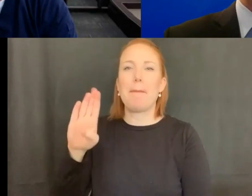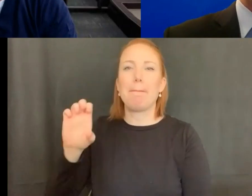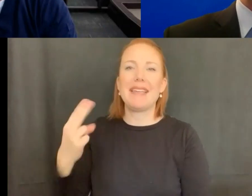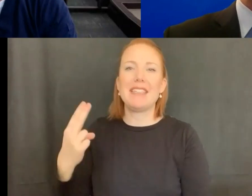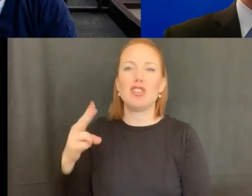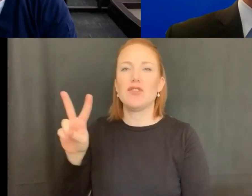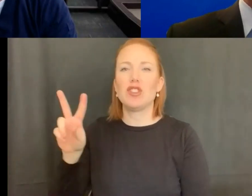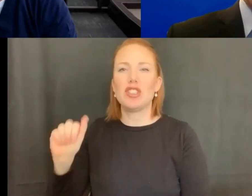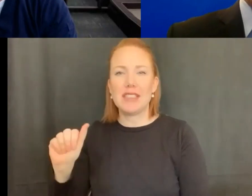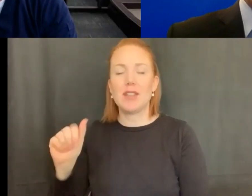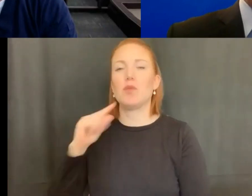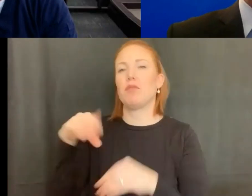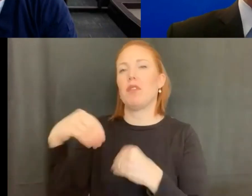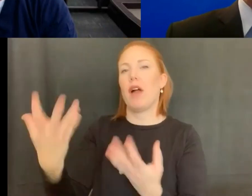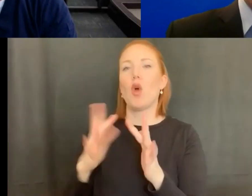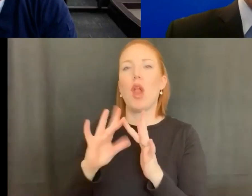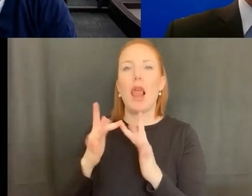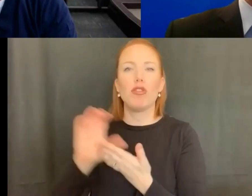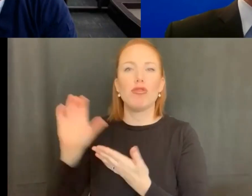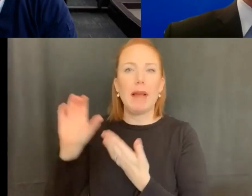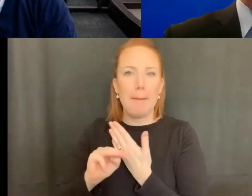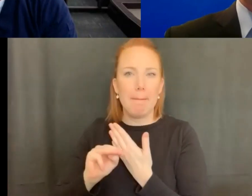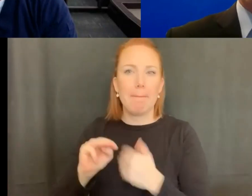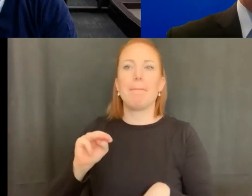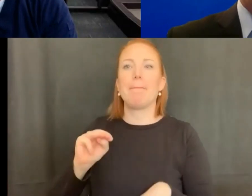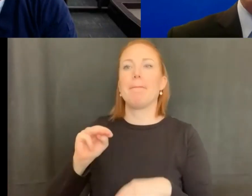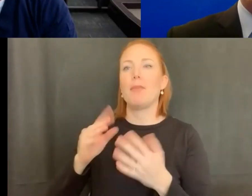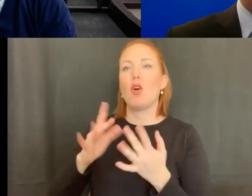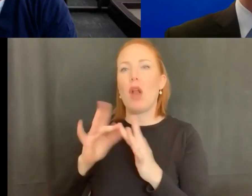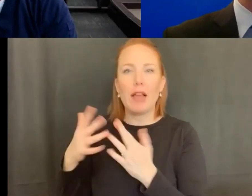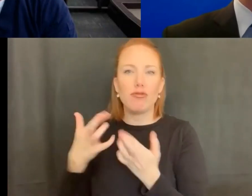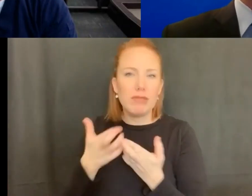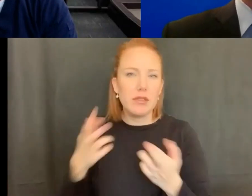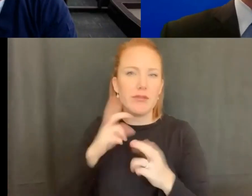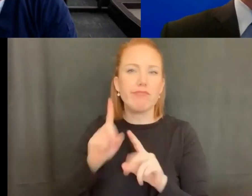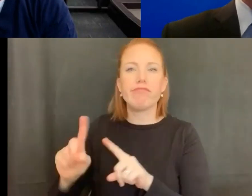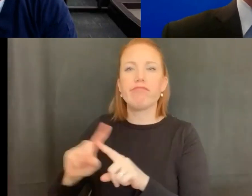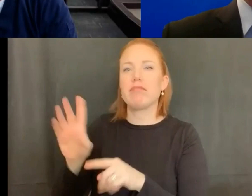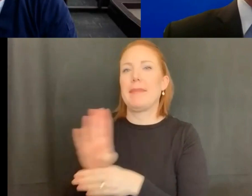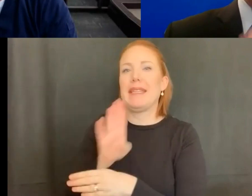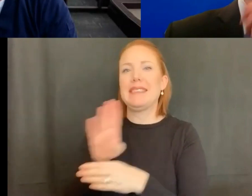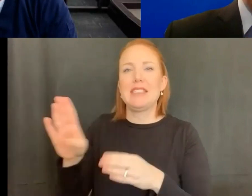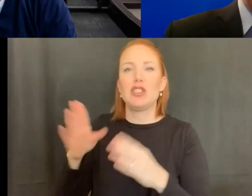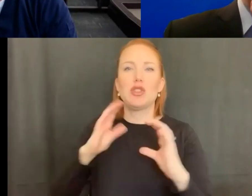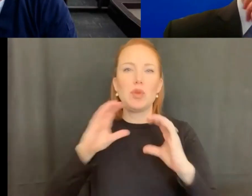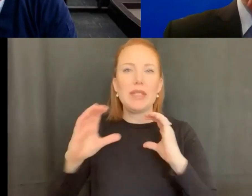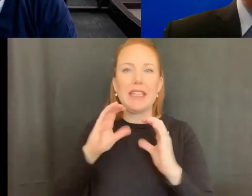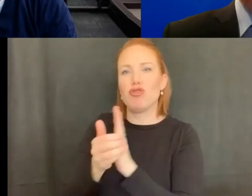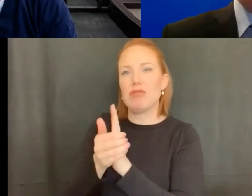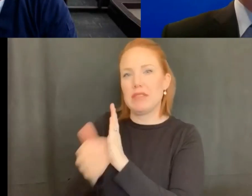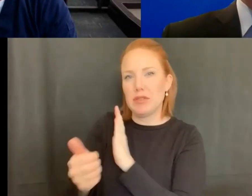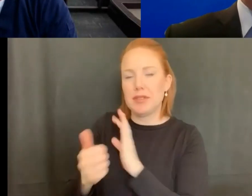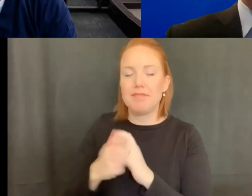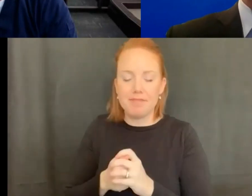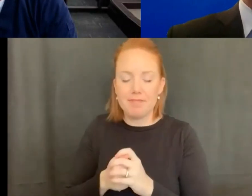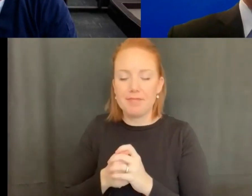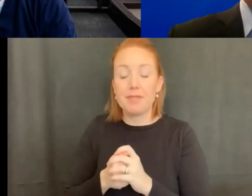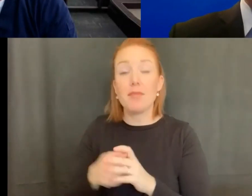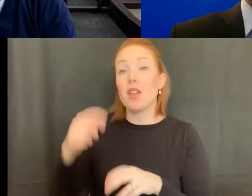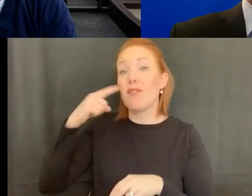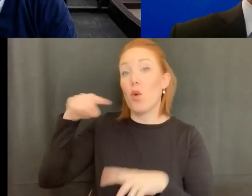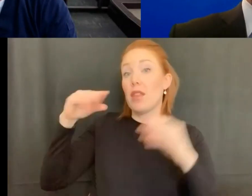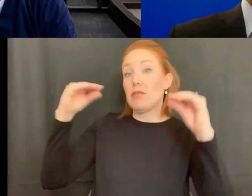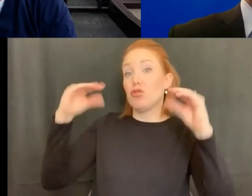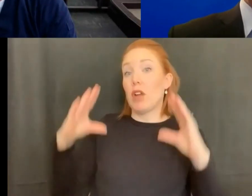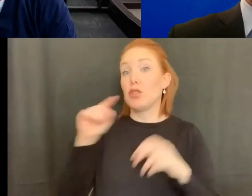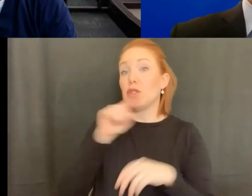provide online curriculum, online resources for business communication skills. For the instructors who may